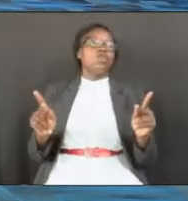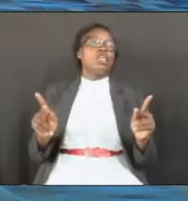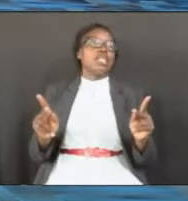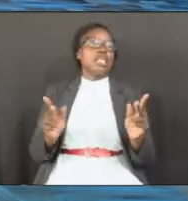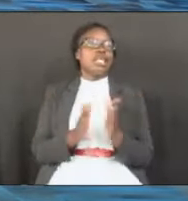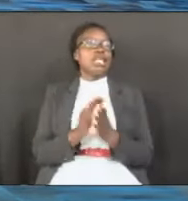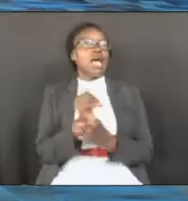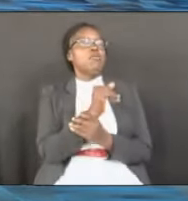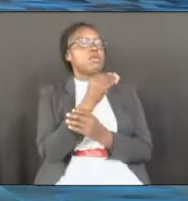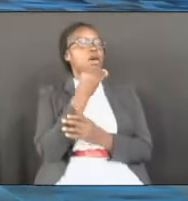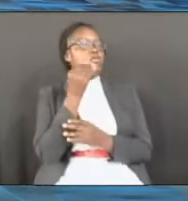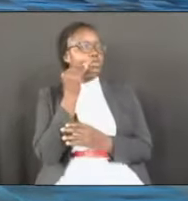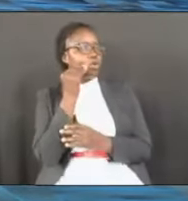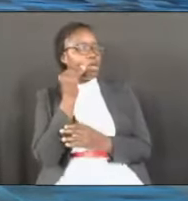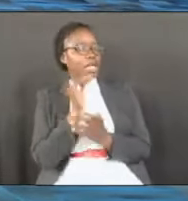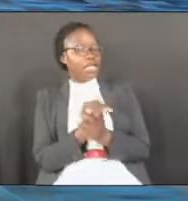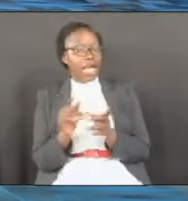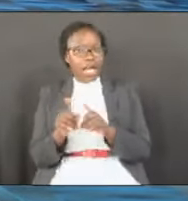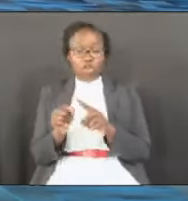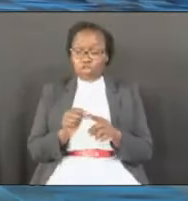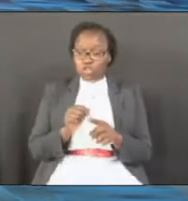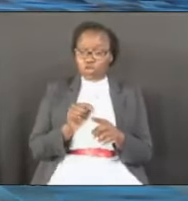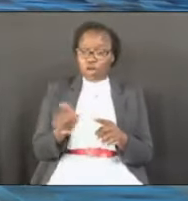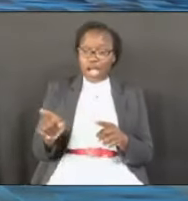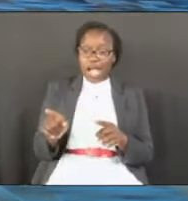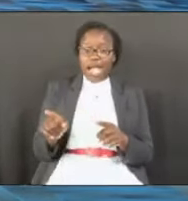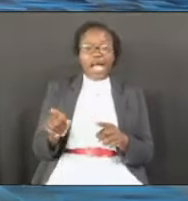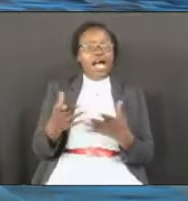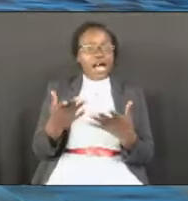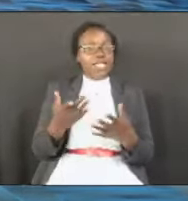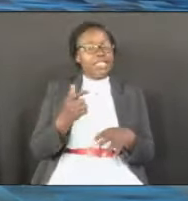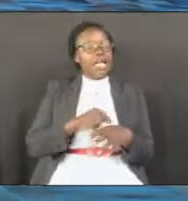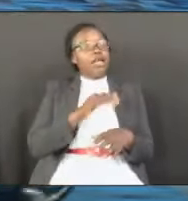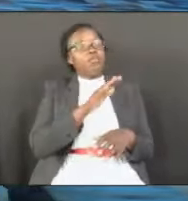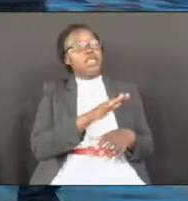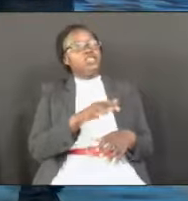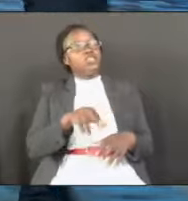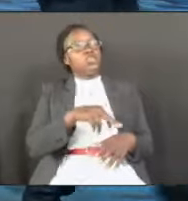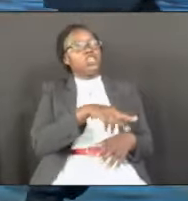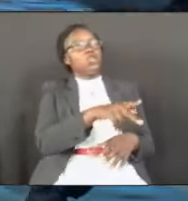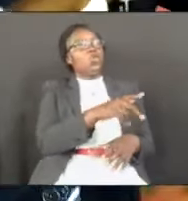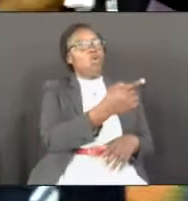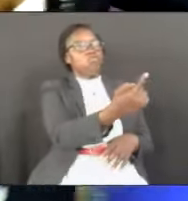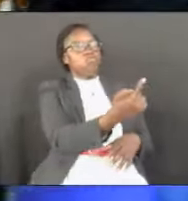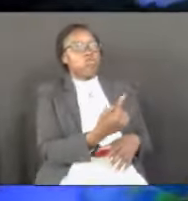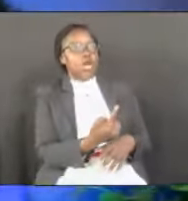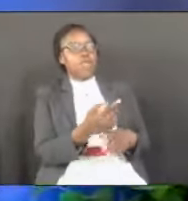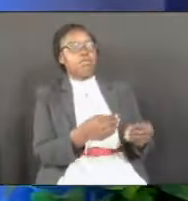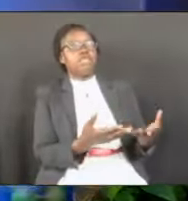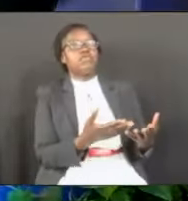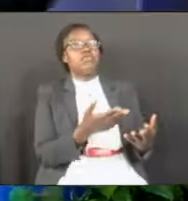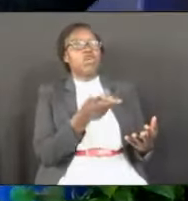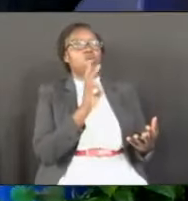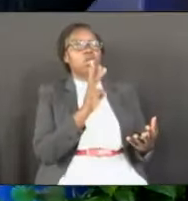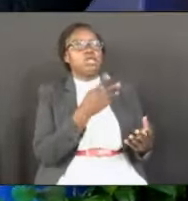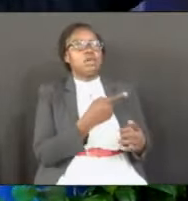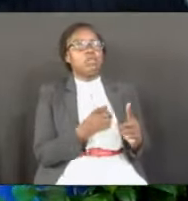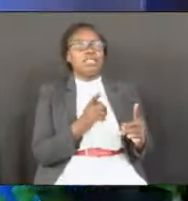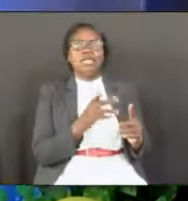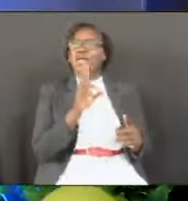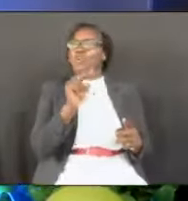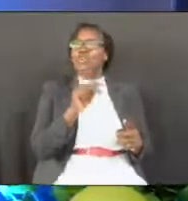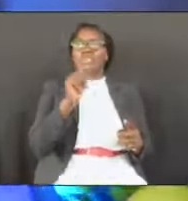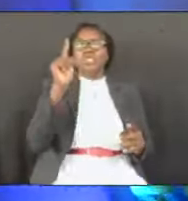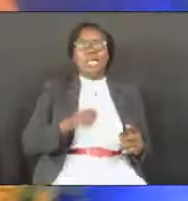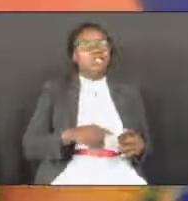Abraham's home. And according to Hagar, it is only in Abraham's home she can walk back and be given water. But now she can't walk back